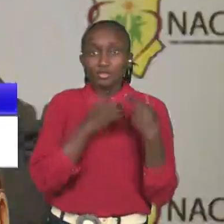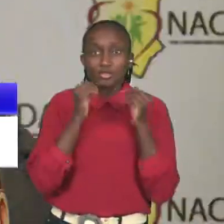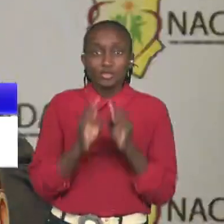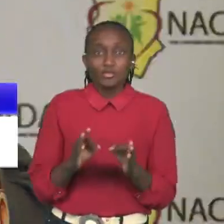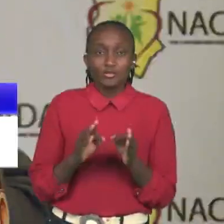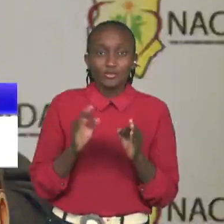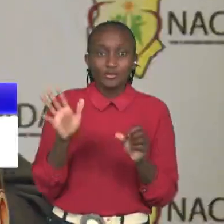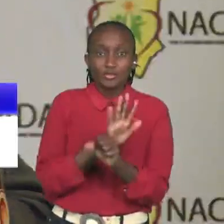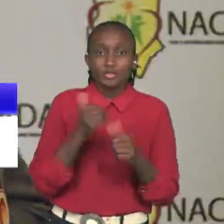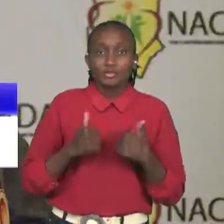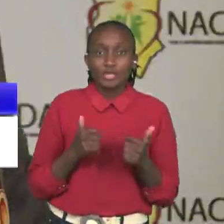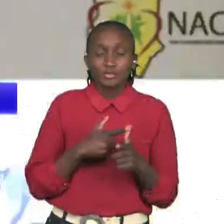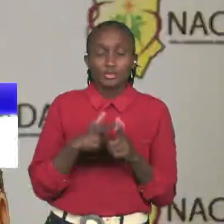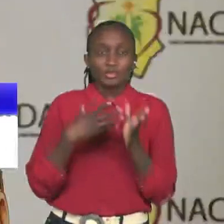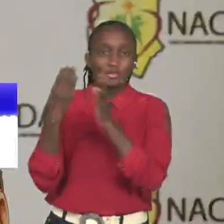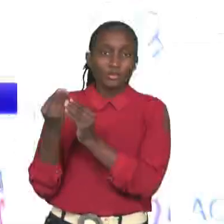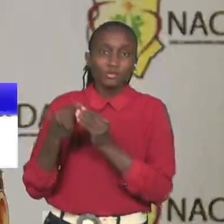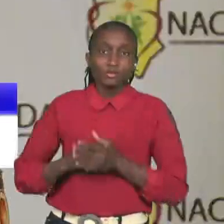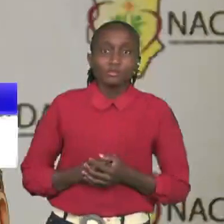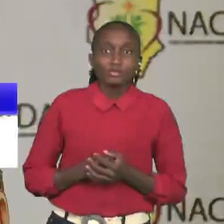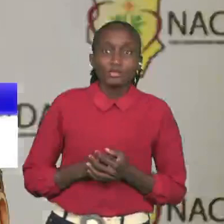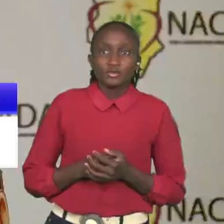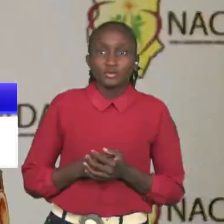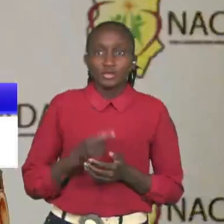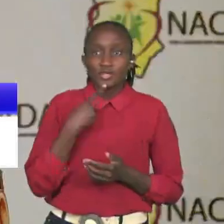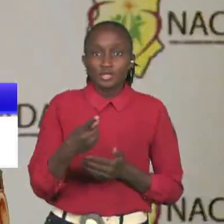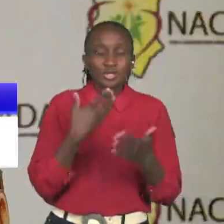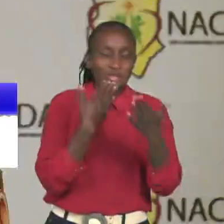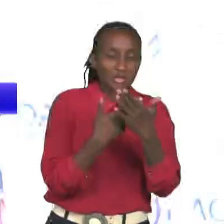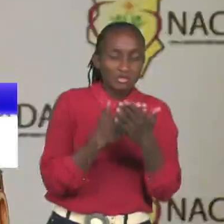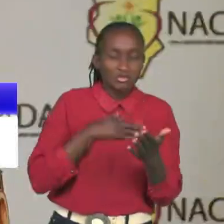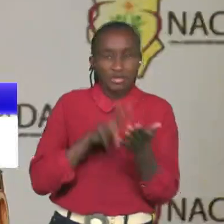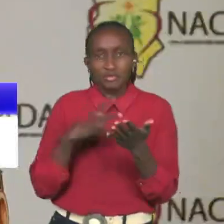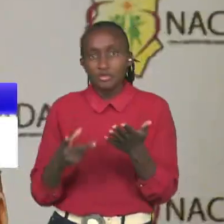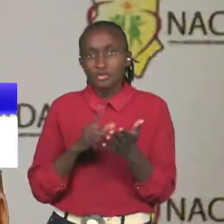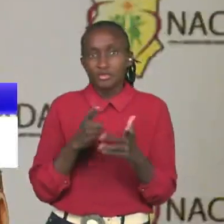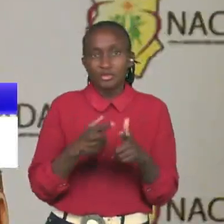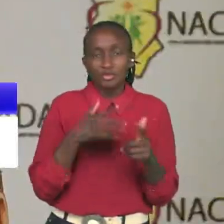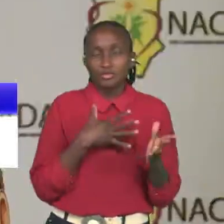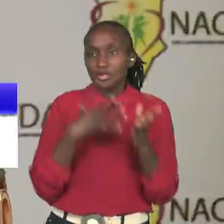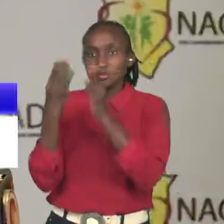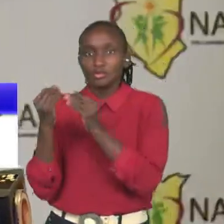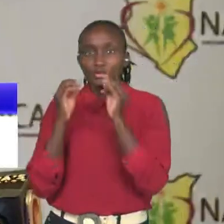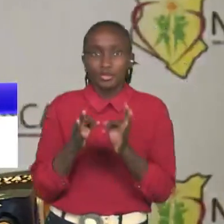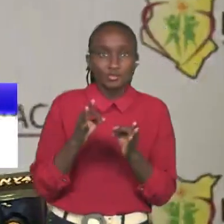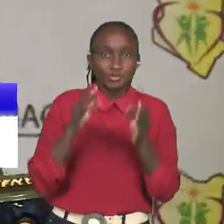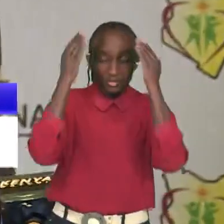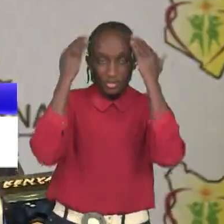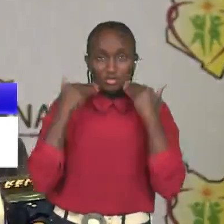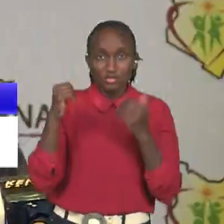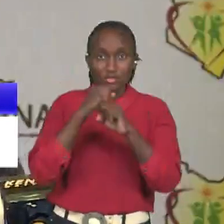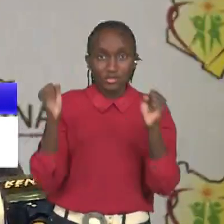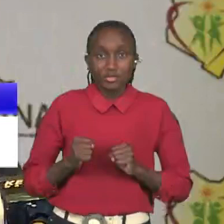just go and say, thank you, I failed you, and then I go. If it is the judiciary, if it's